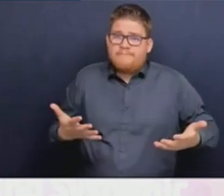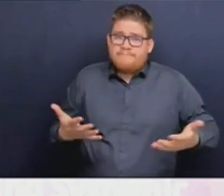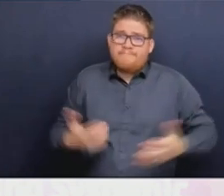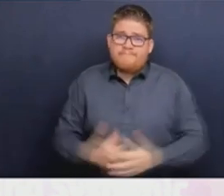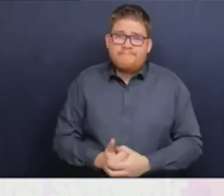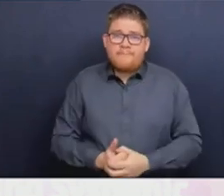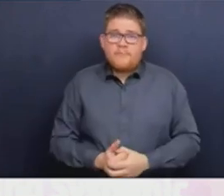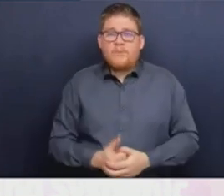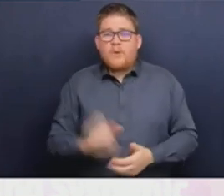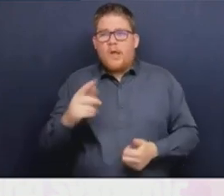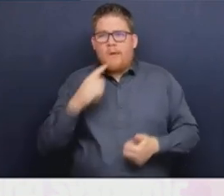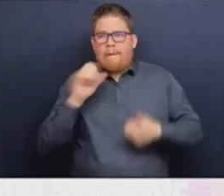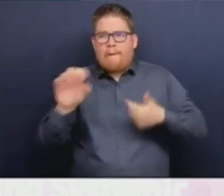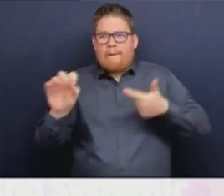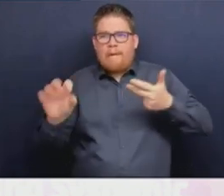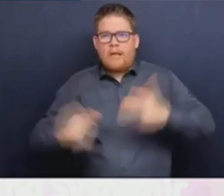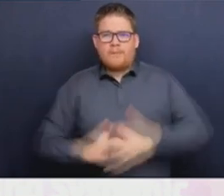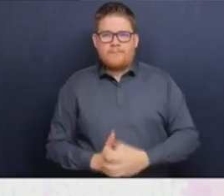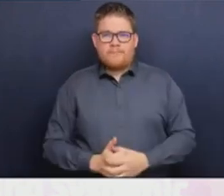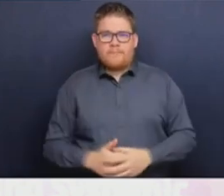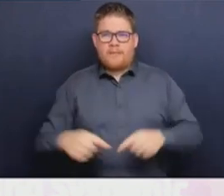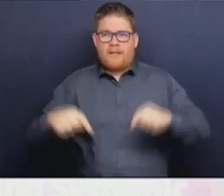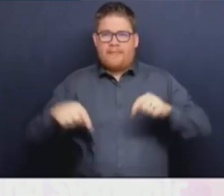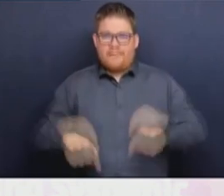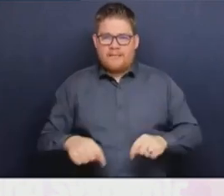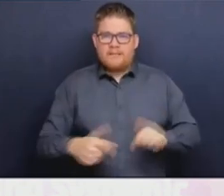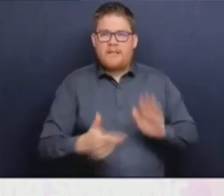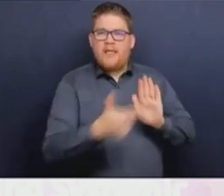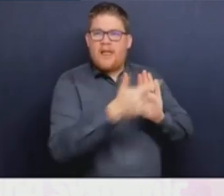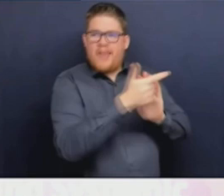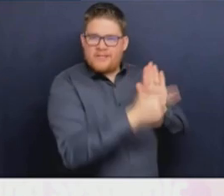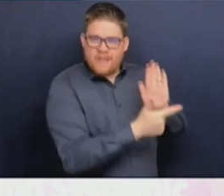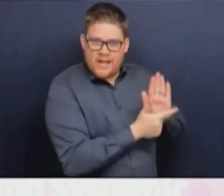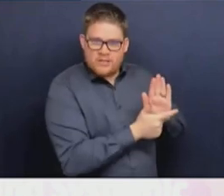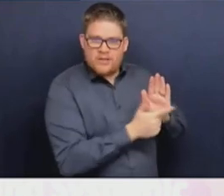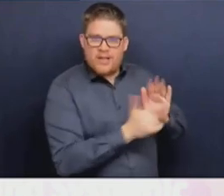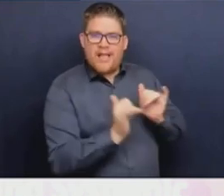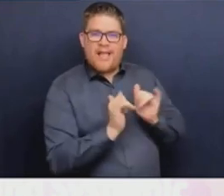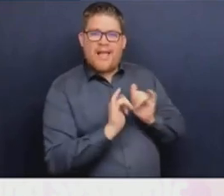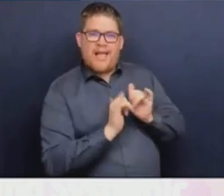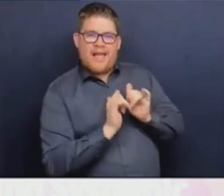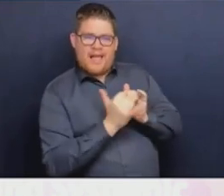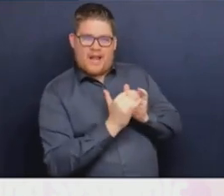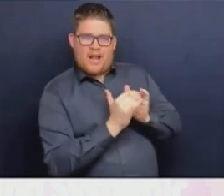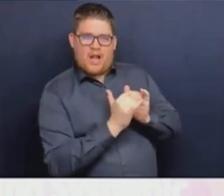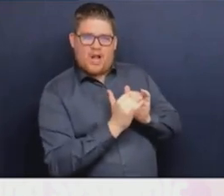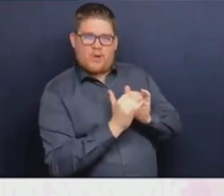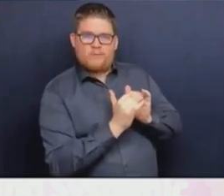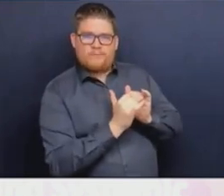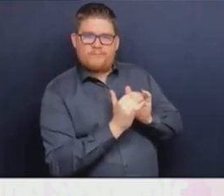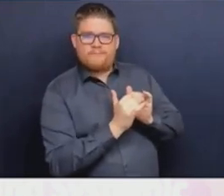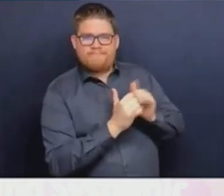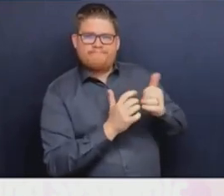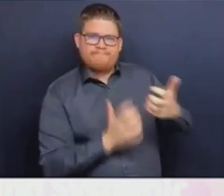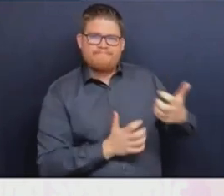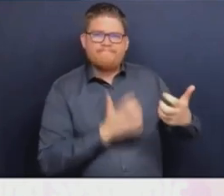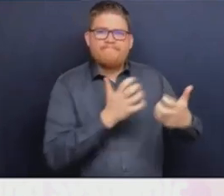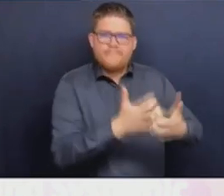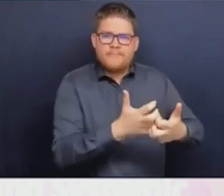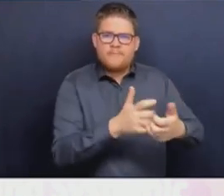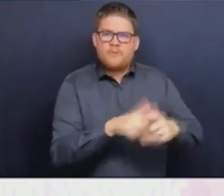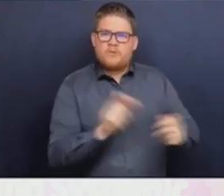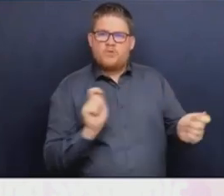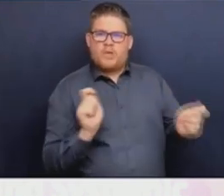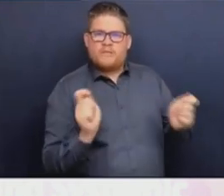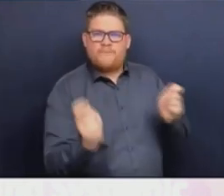the role and function of this legislation and how it will fit into the range of transformations we want to see during